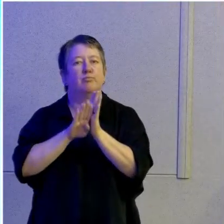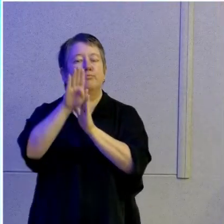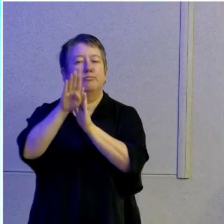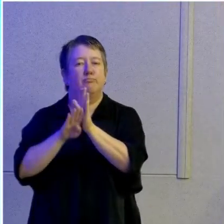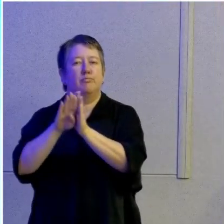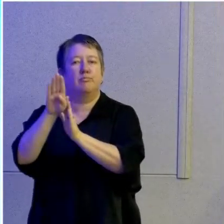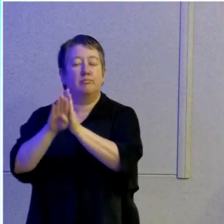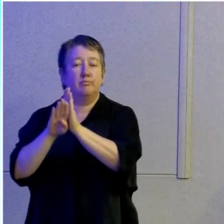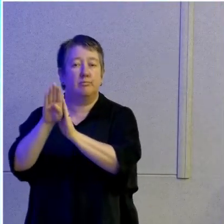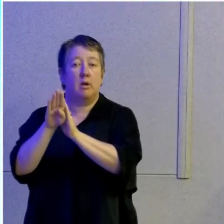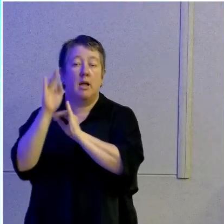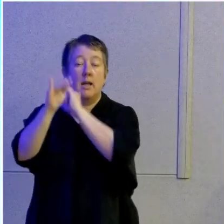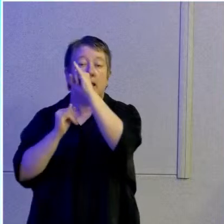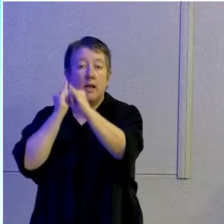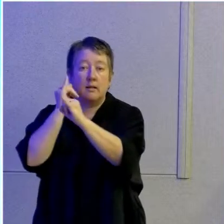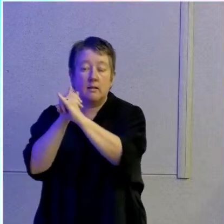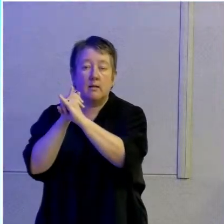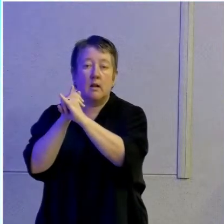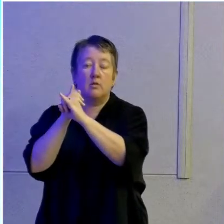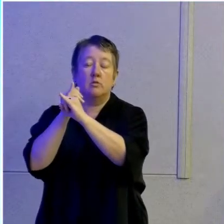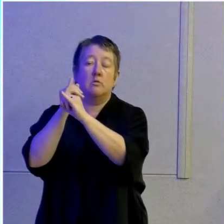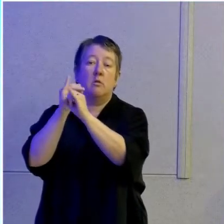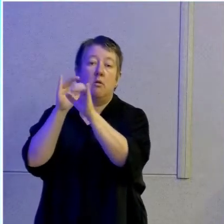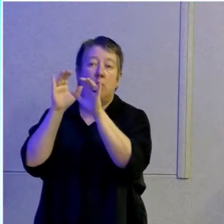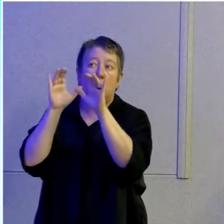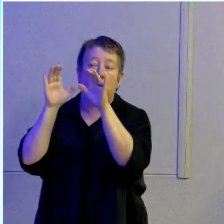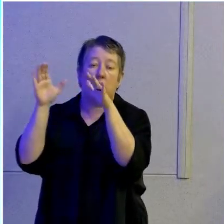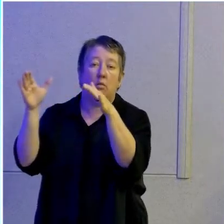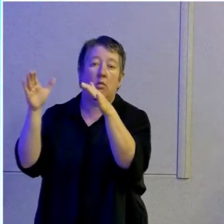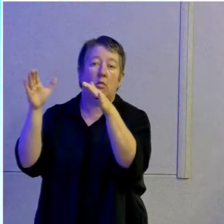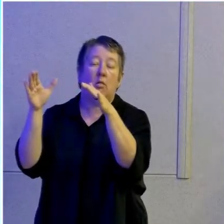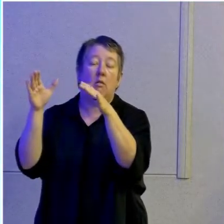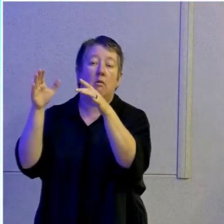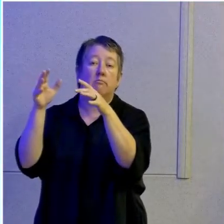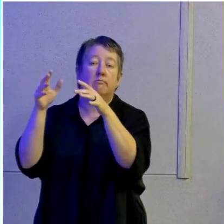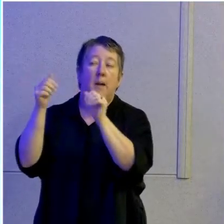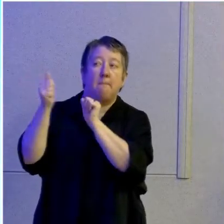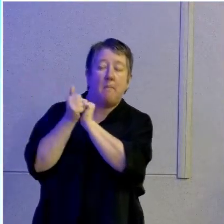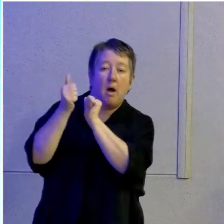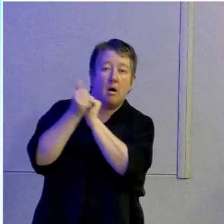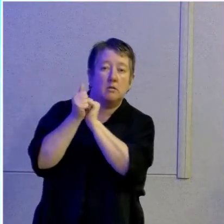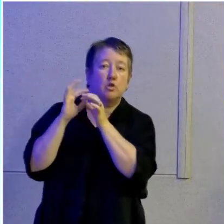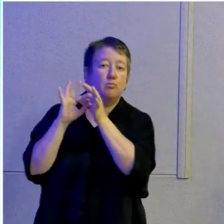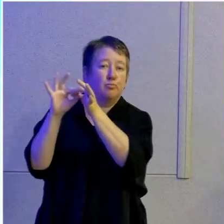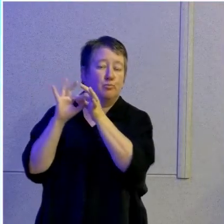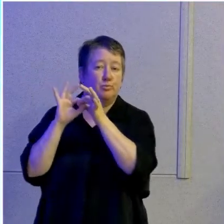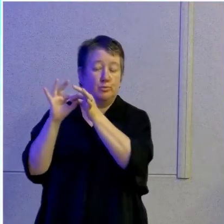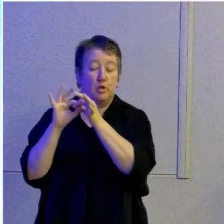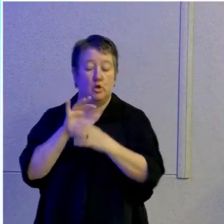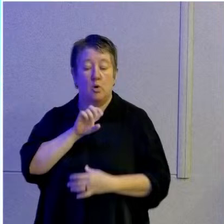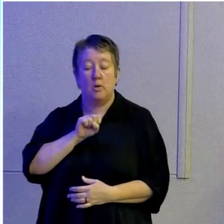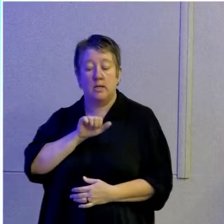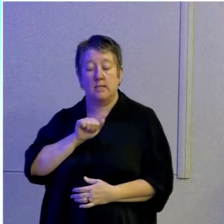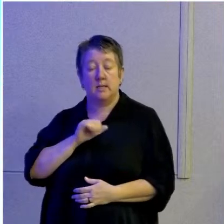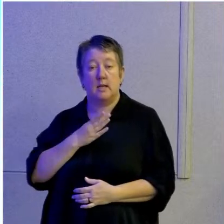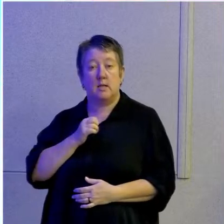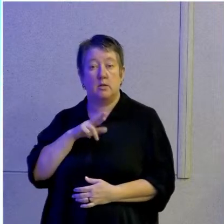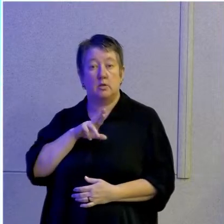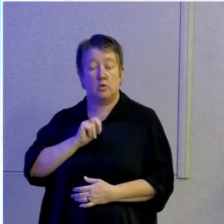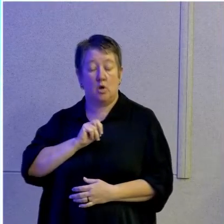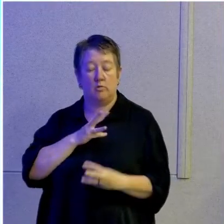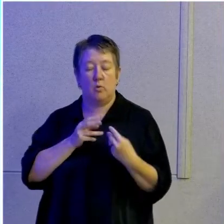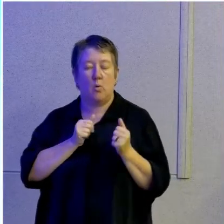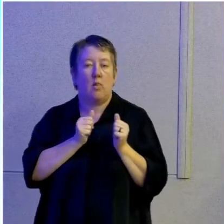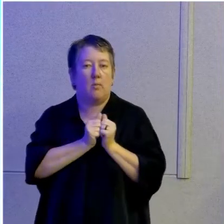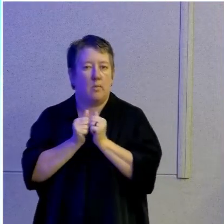collaborations internationally. And so the CERN collaborates as one of those